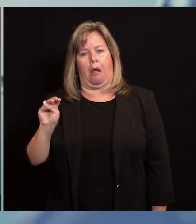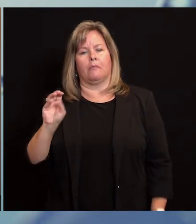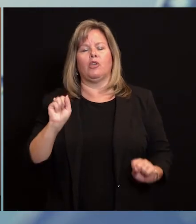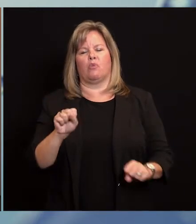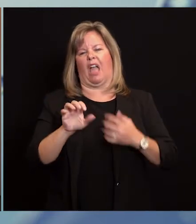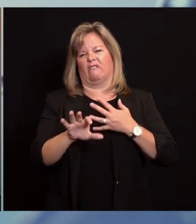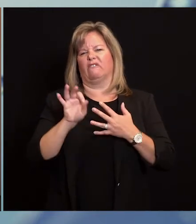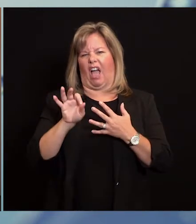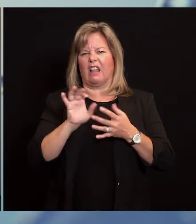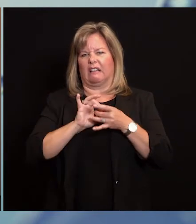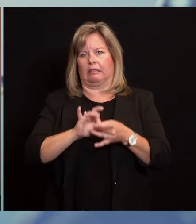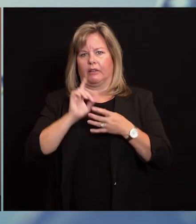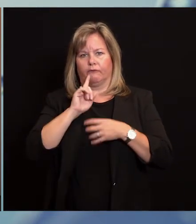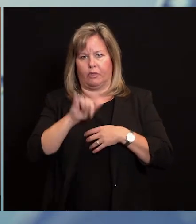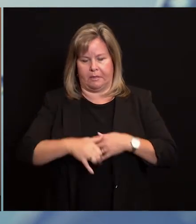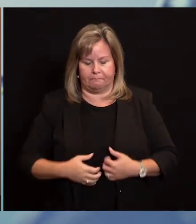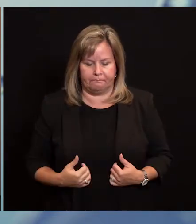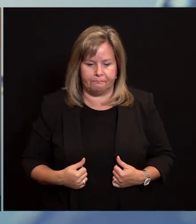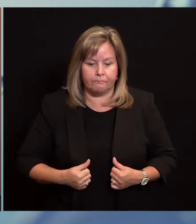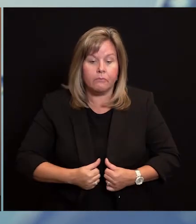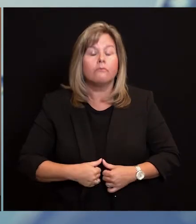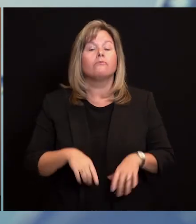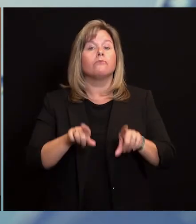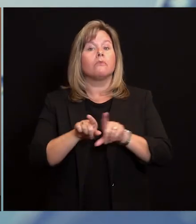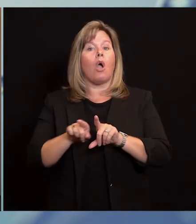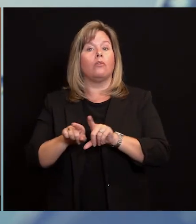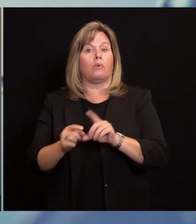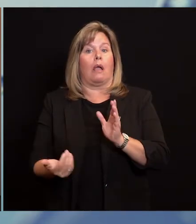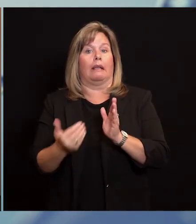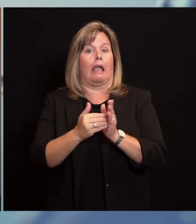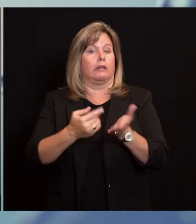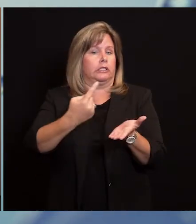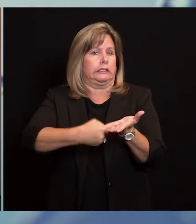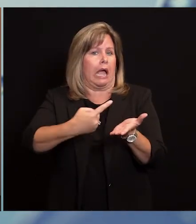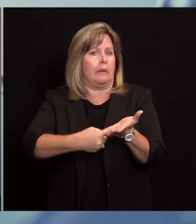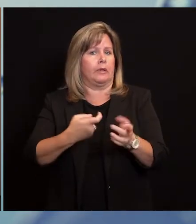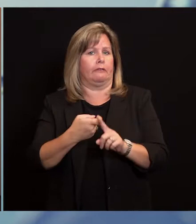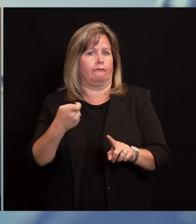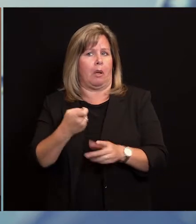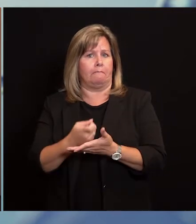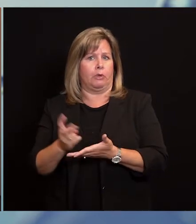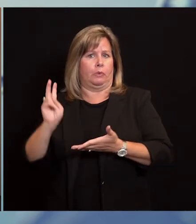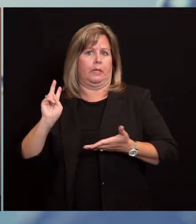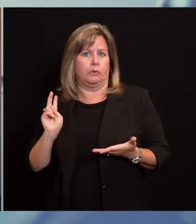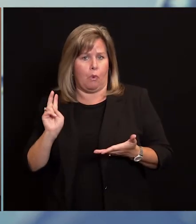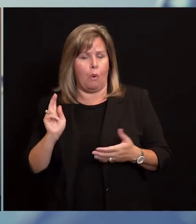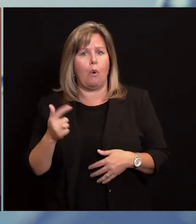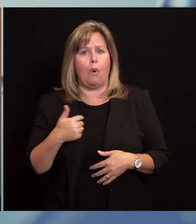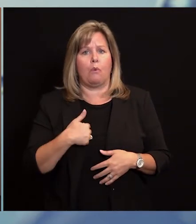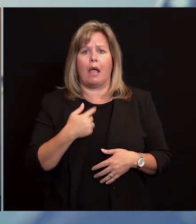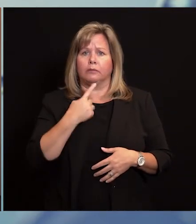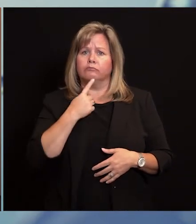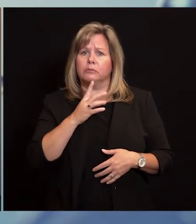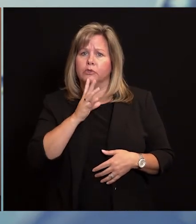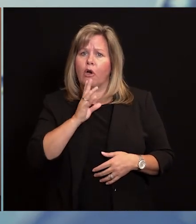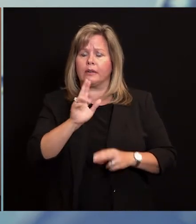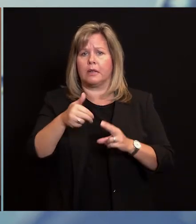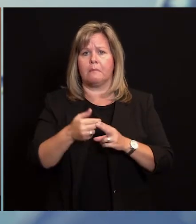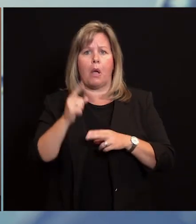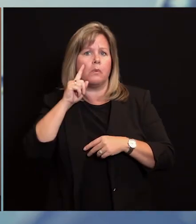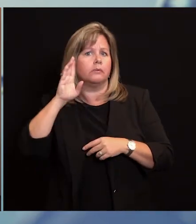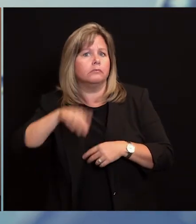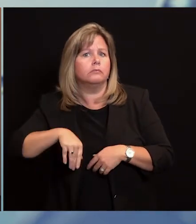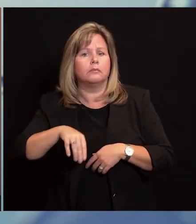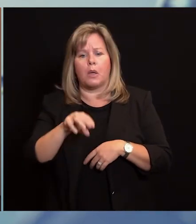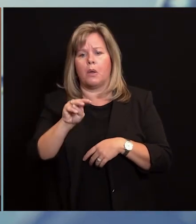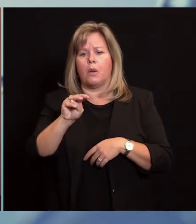to revisit a topic that I discussed a couple of weeks ago when I mentioned that mosquitoes are a